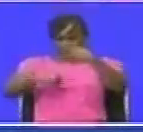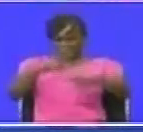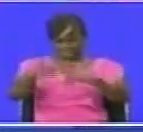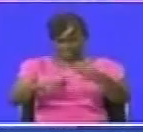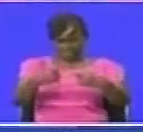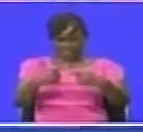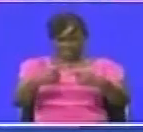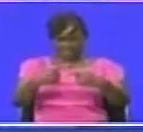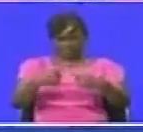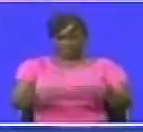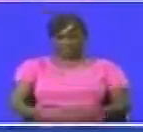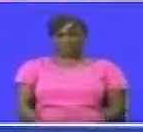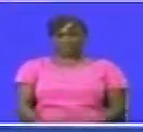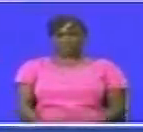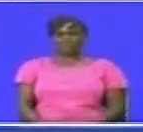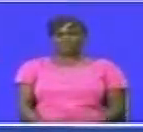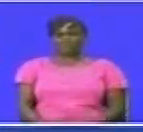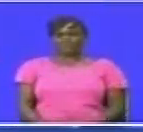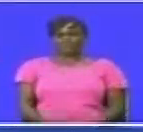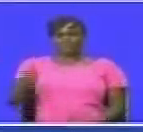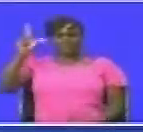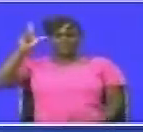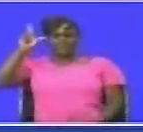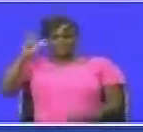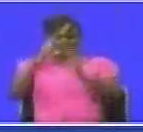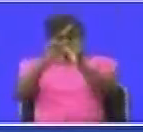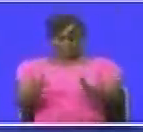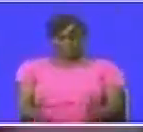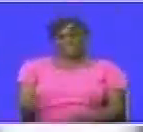History has been made here in Singapore. Lynn Washira, KTN News.